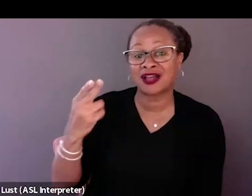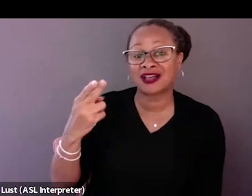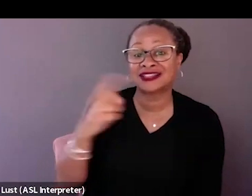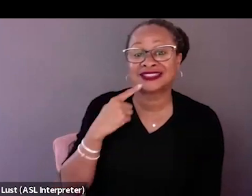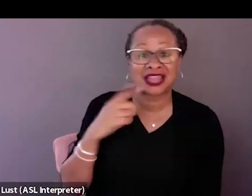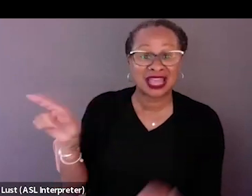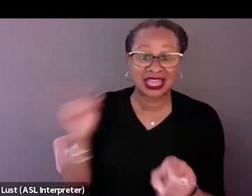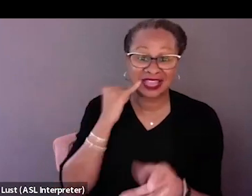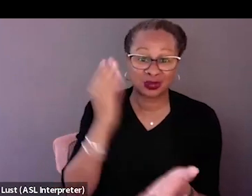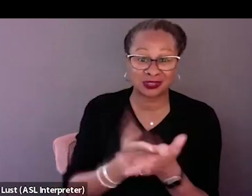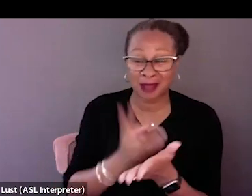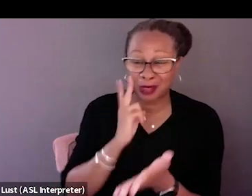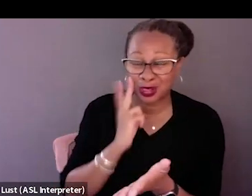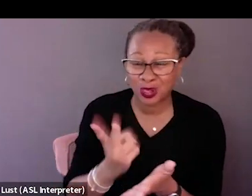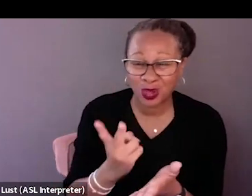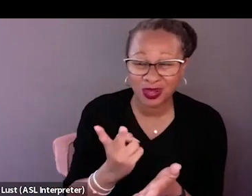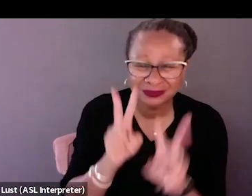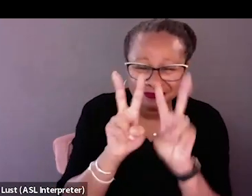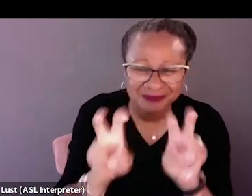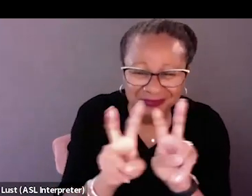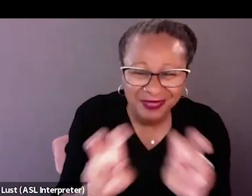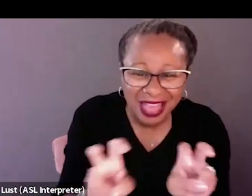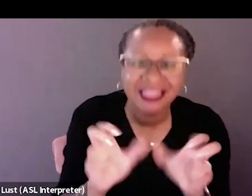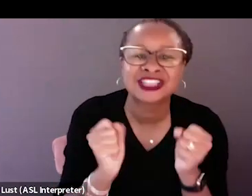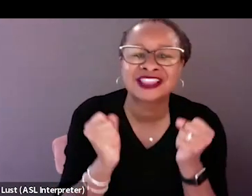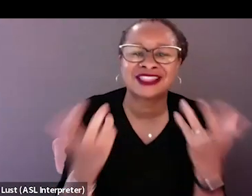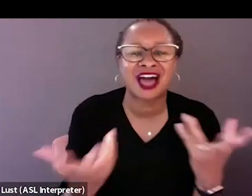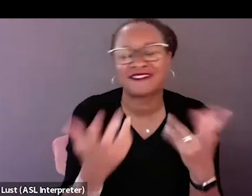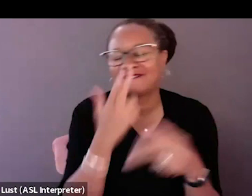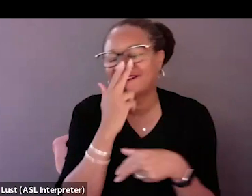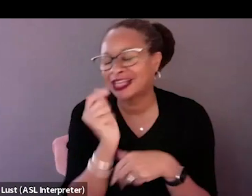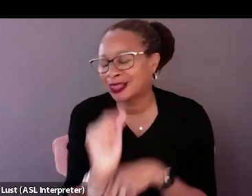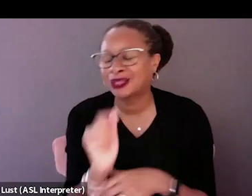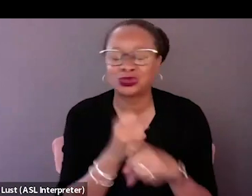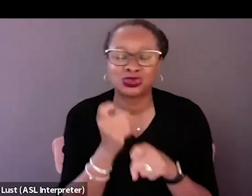look at it, there's so many, there are a lot of little funny little jokes in there.